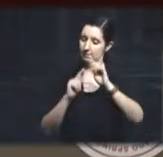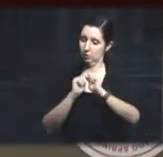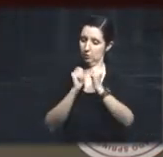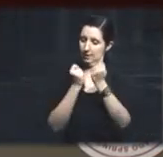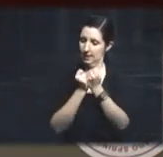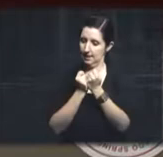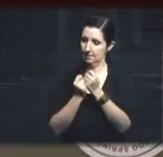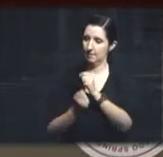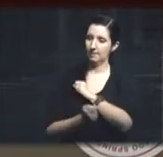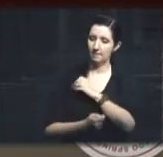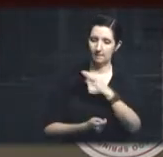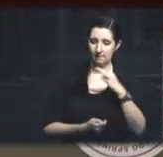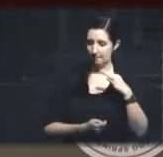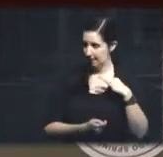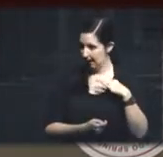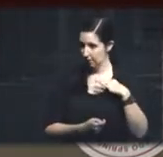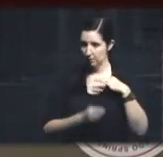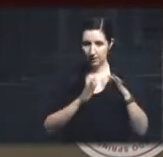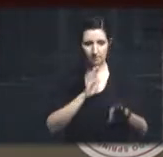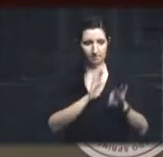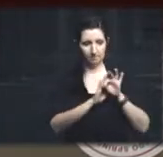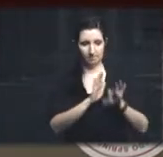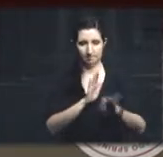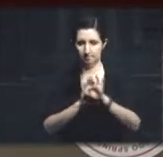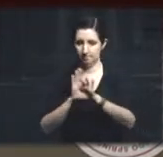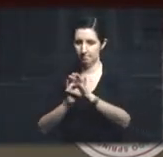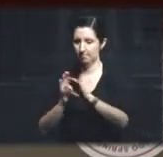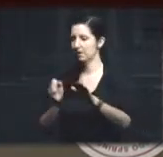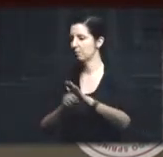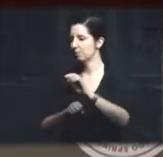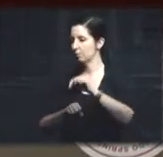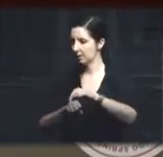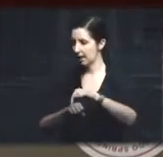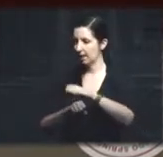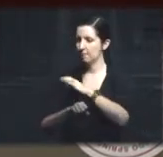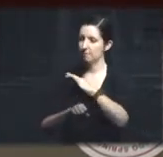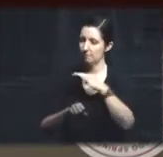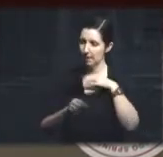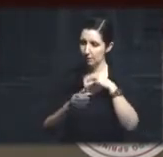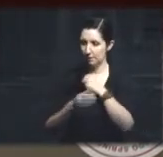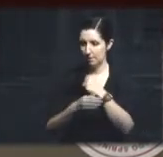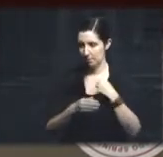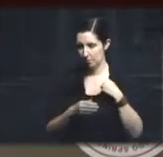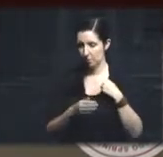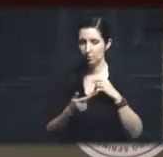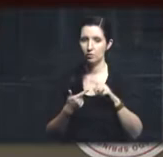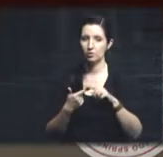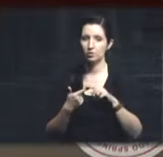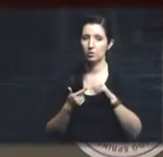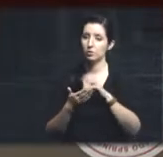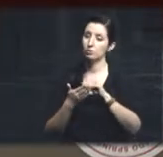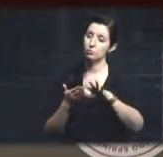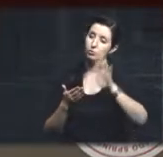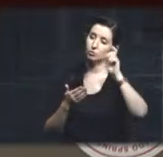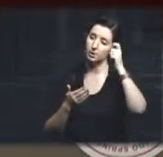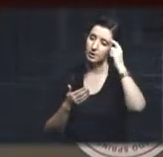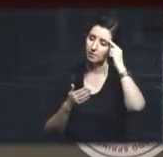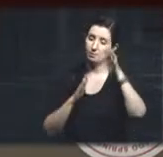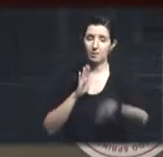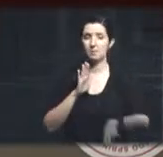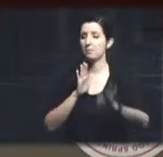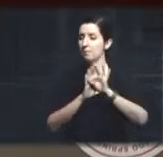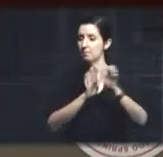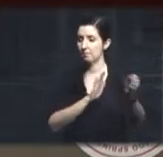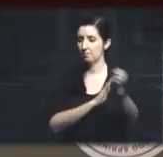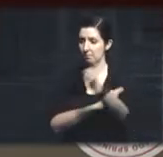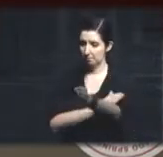Faculty Senate of full-time and adjunct faculty members. We had student government appointed members. We had